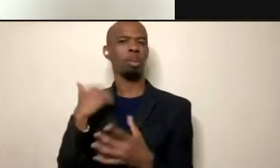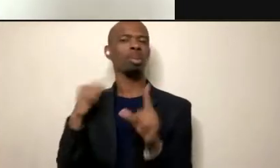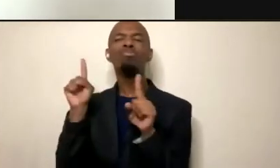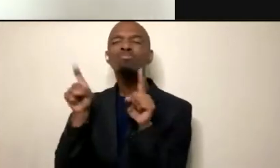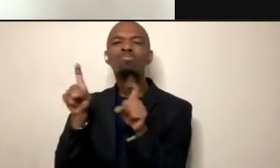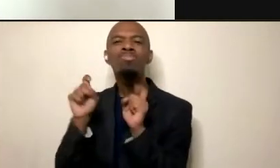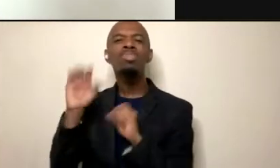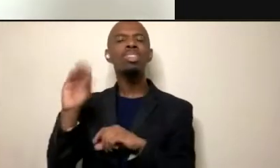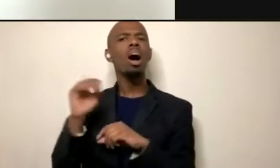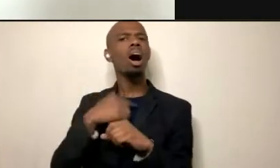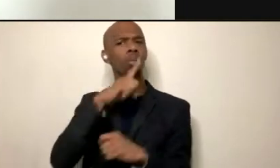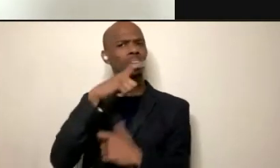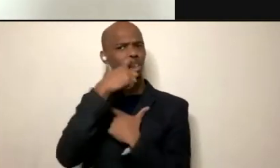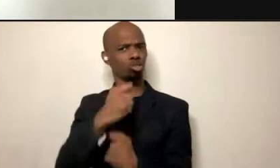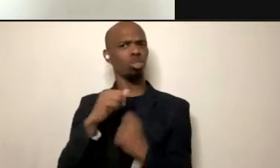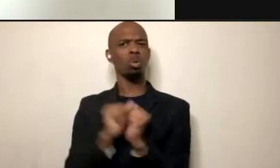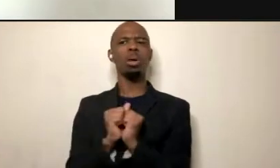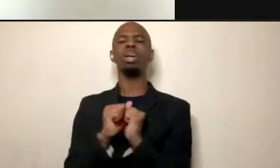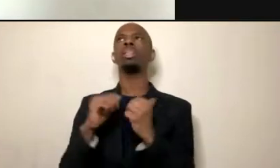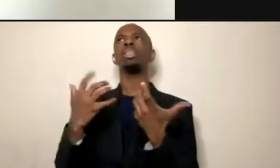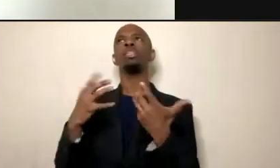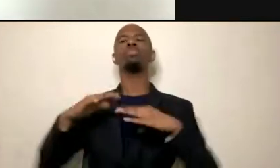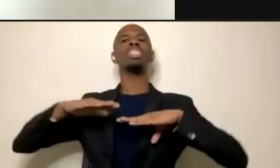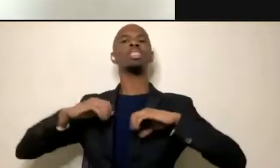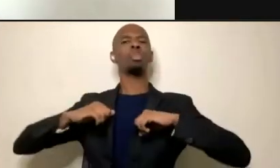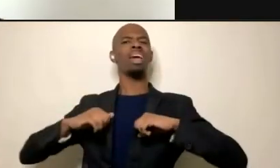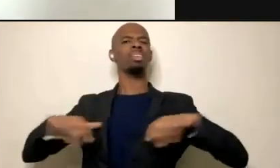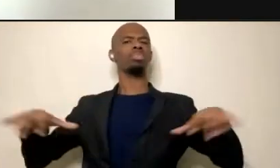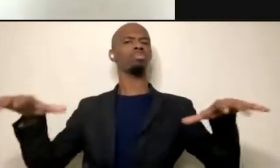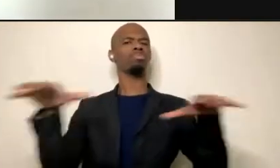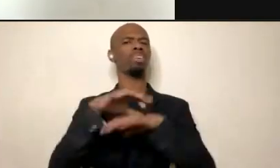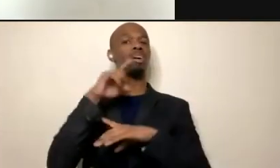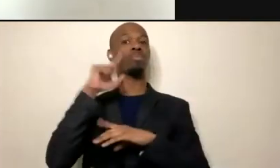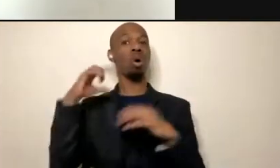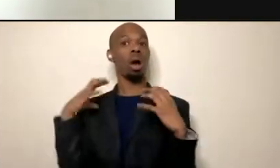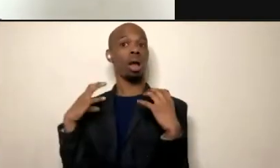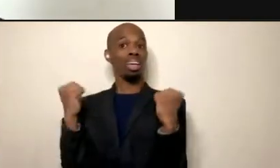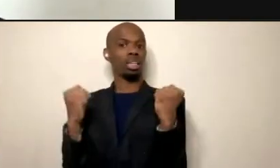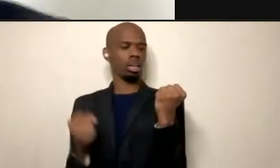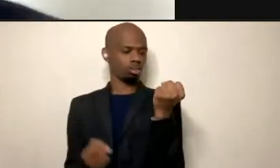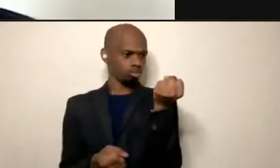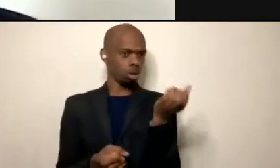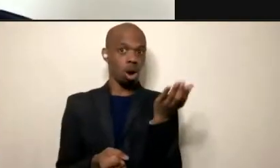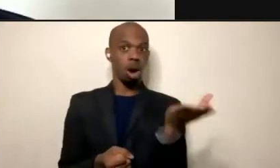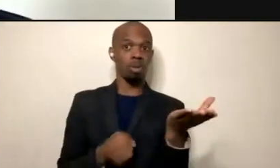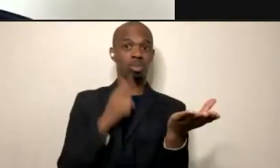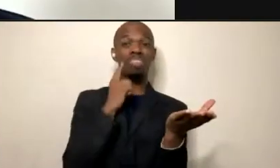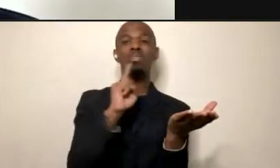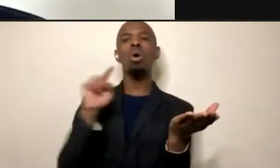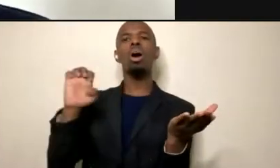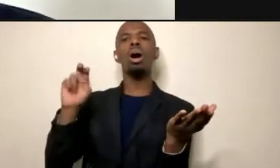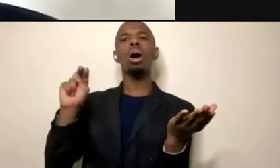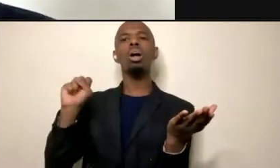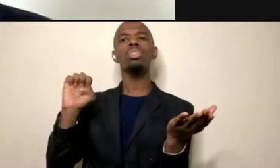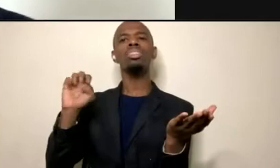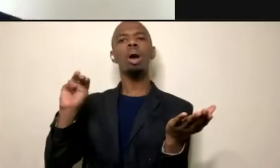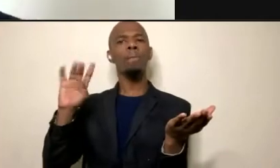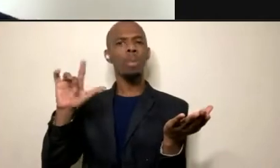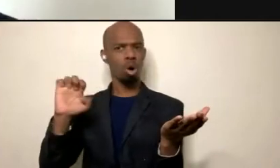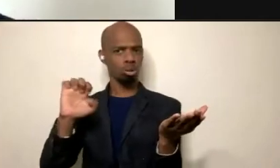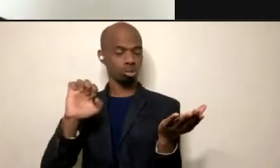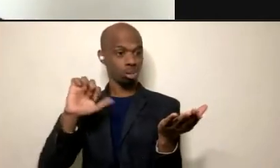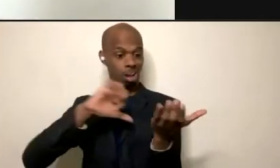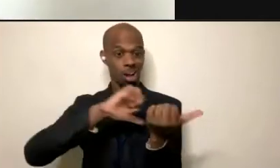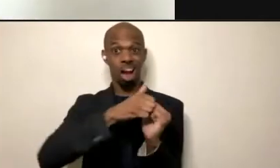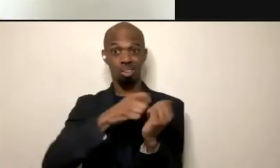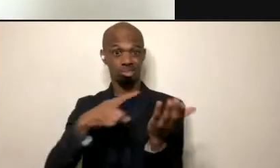that sits for ensembles, for, you know, making performance, working